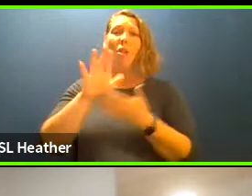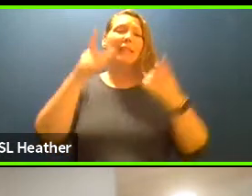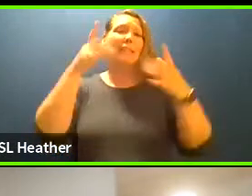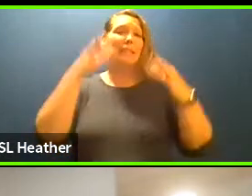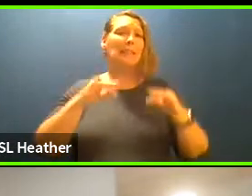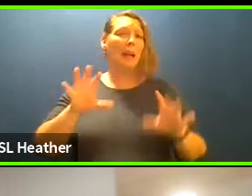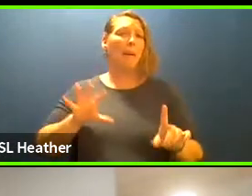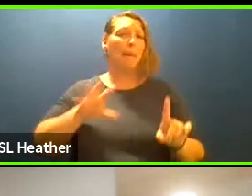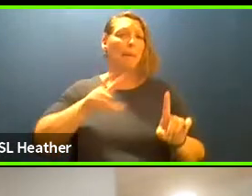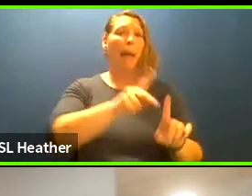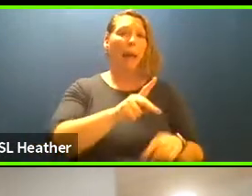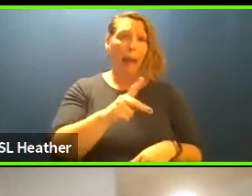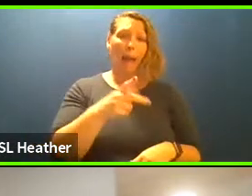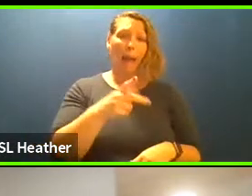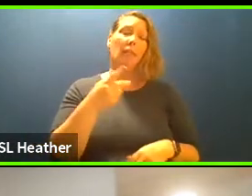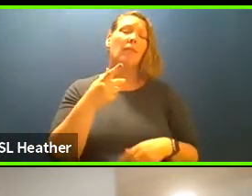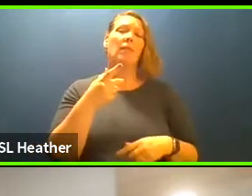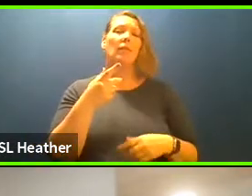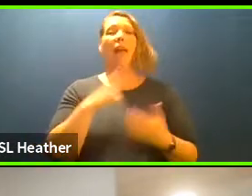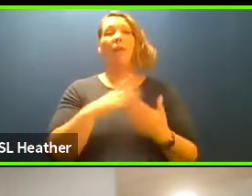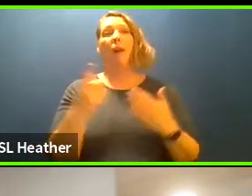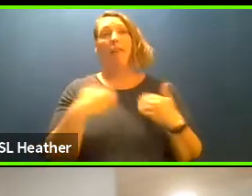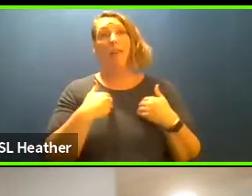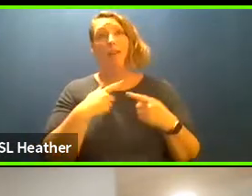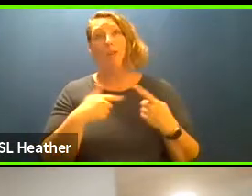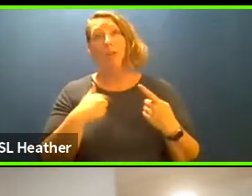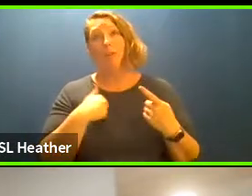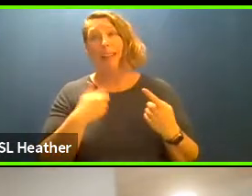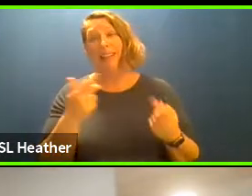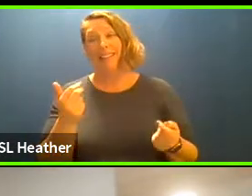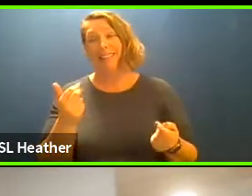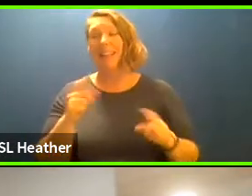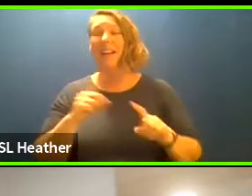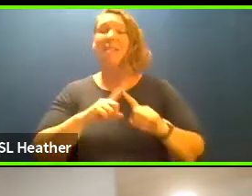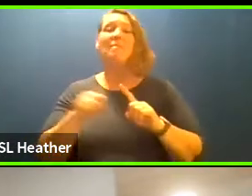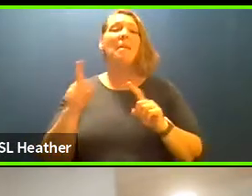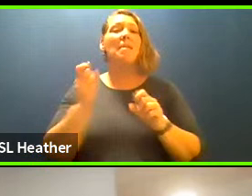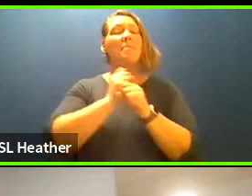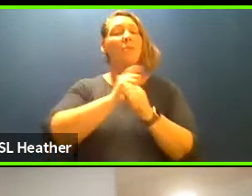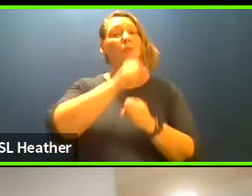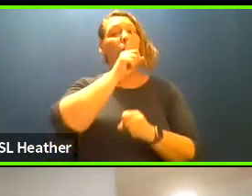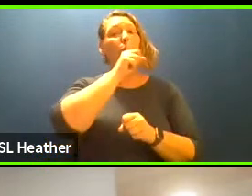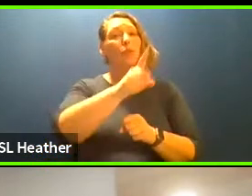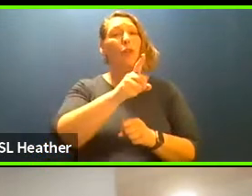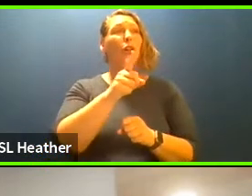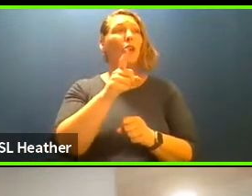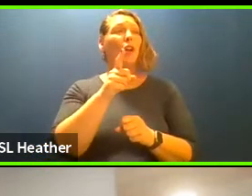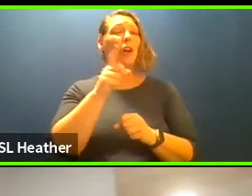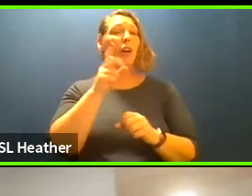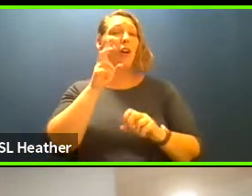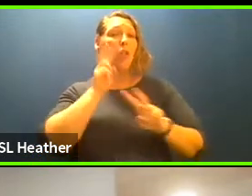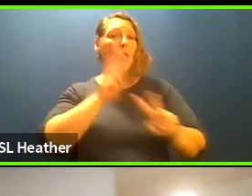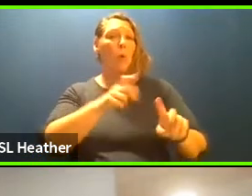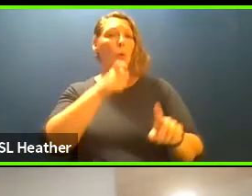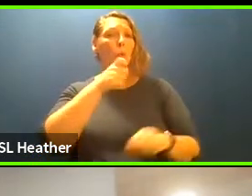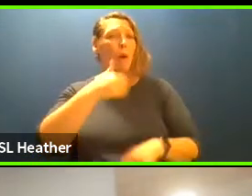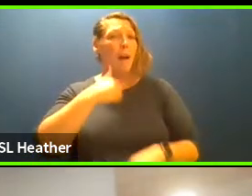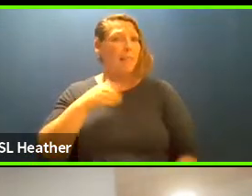back, but everyone's young compared to my age, but and making sure that we're looking at even people with